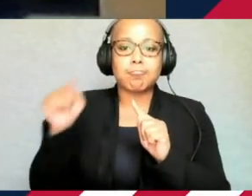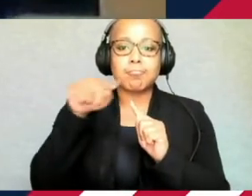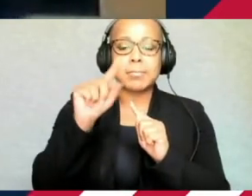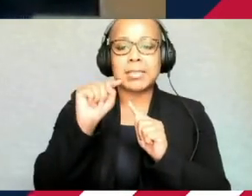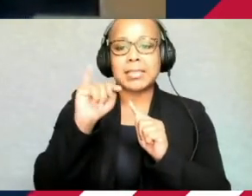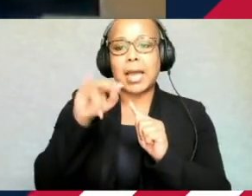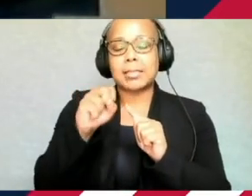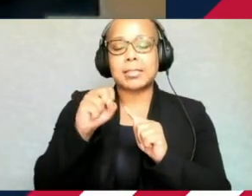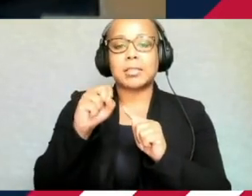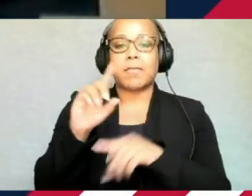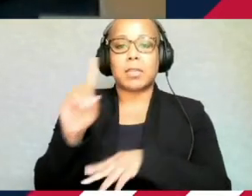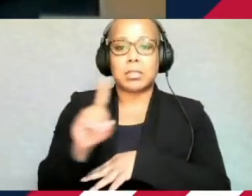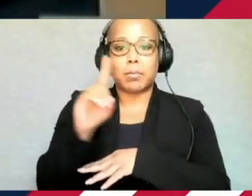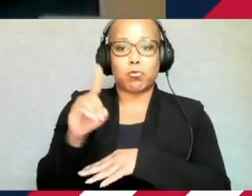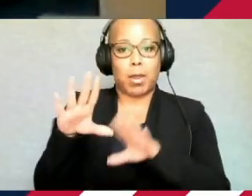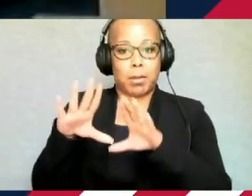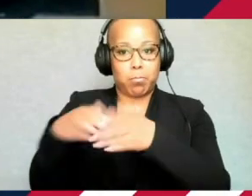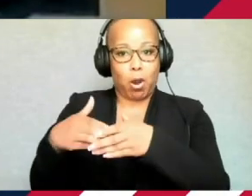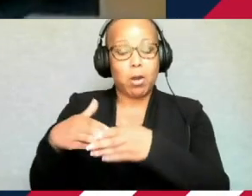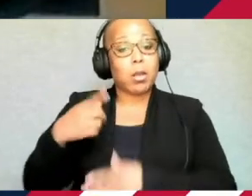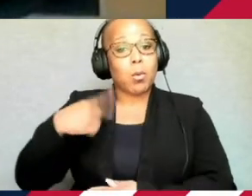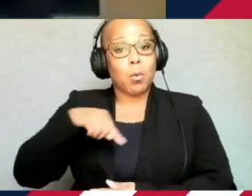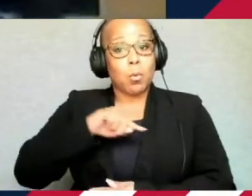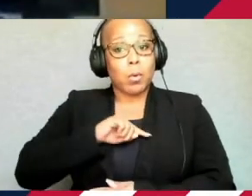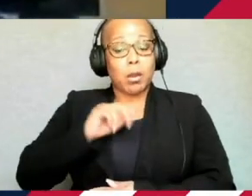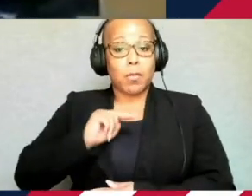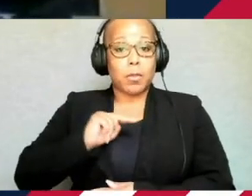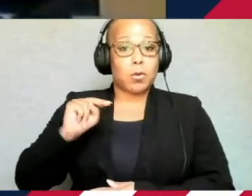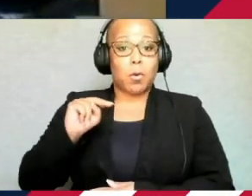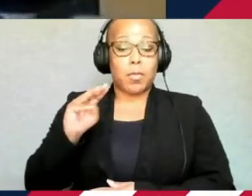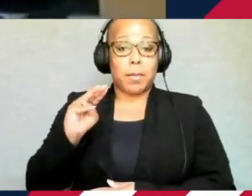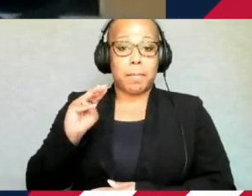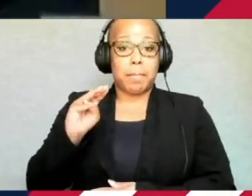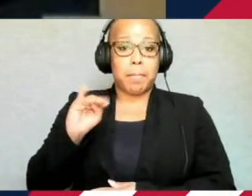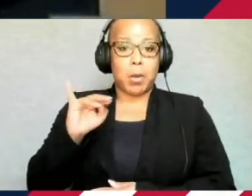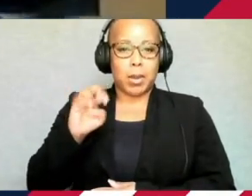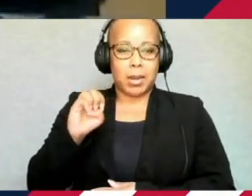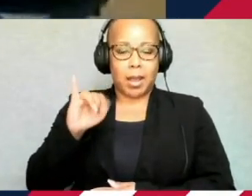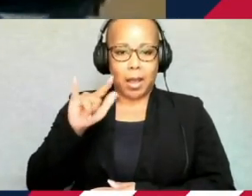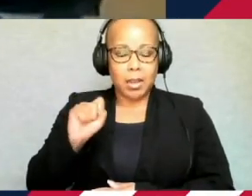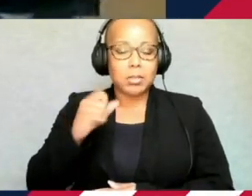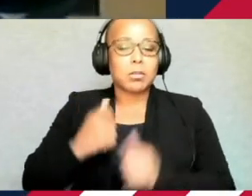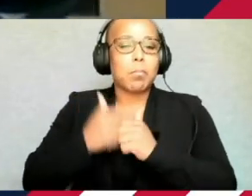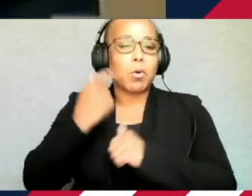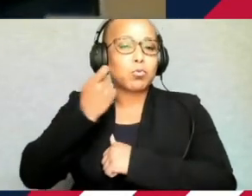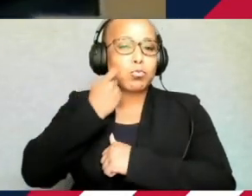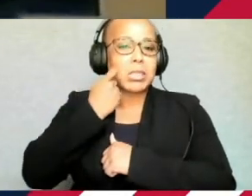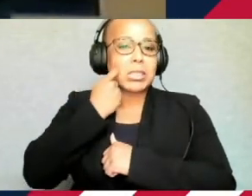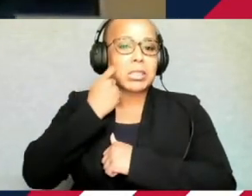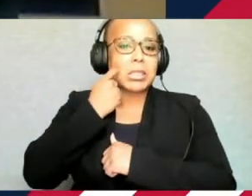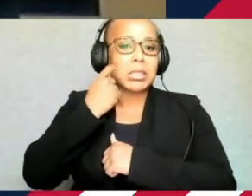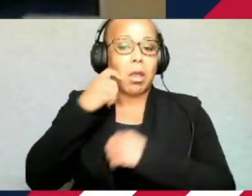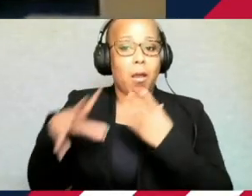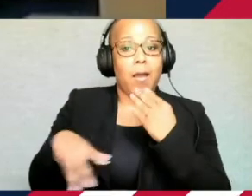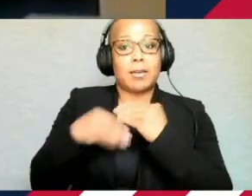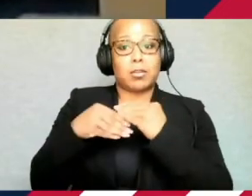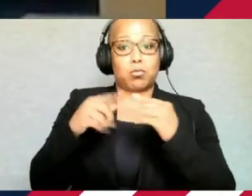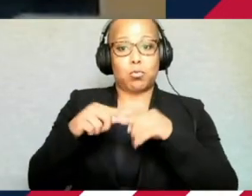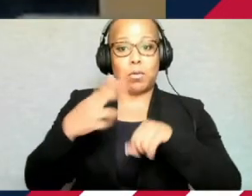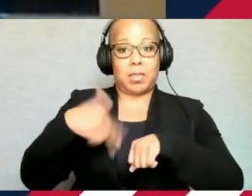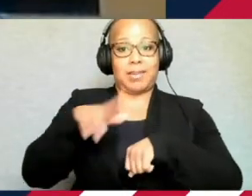Party. The Northern Marianas are the most recent addition to the National